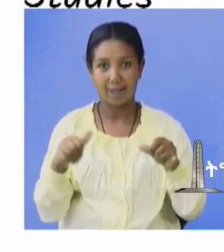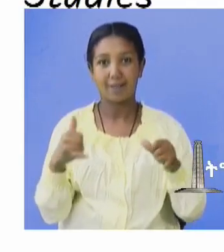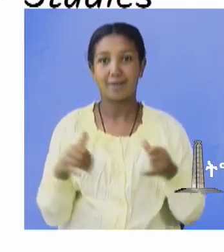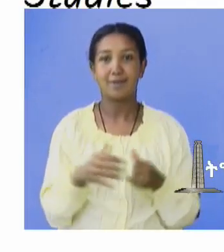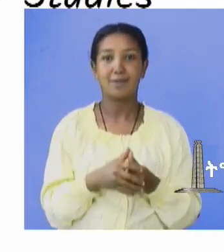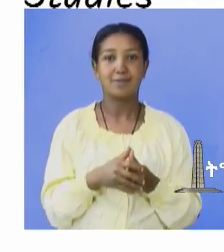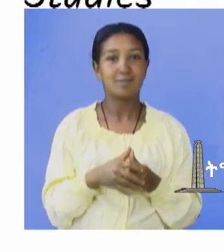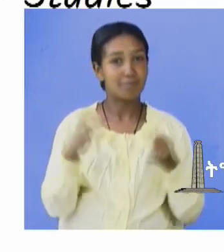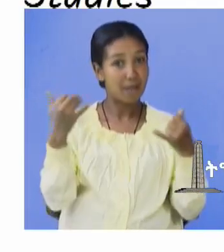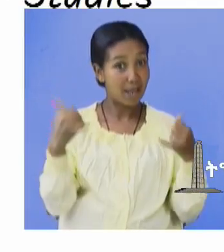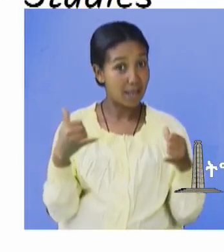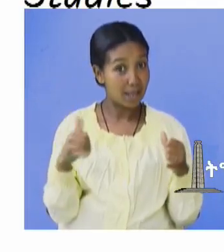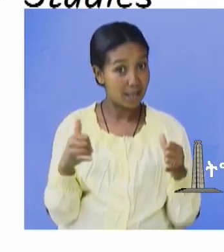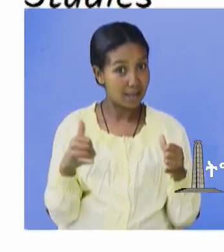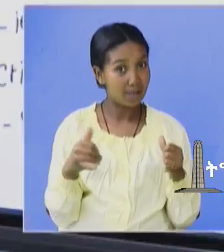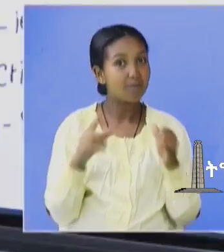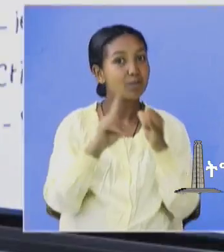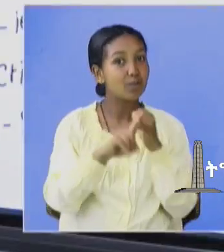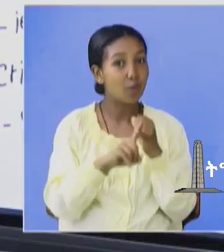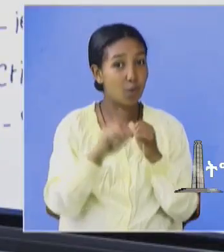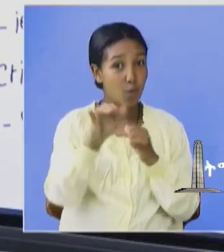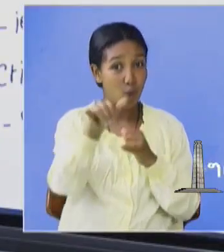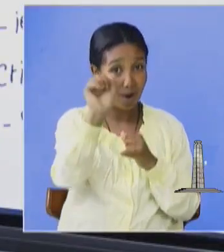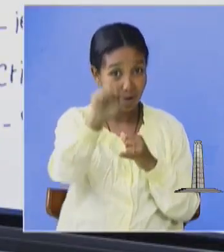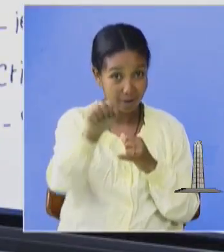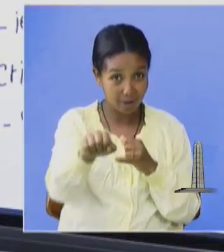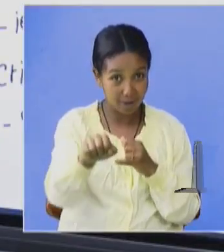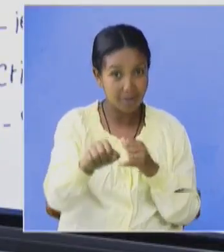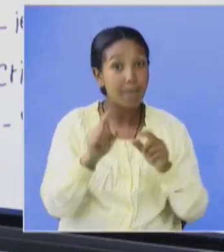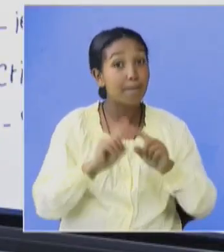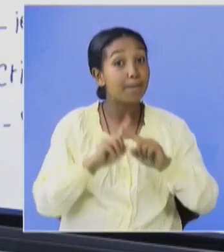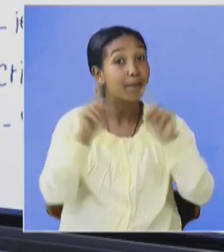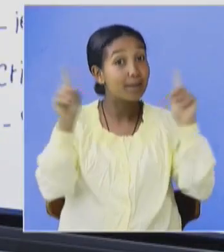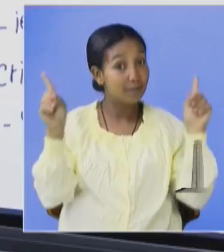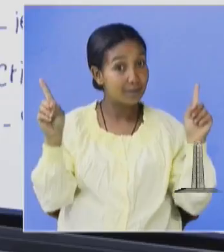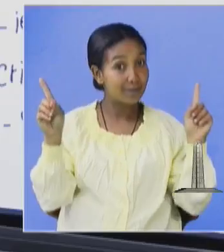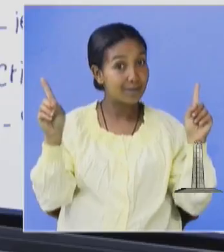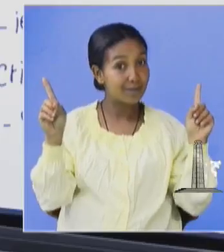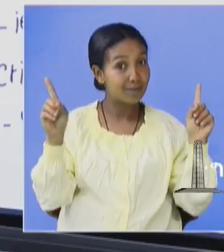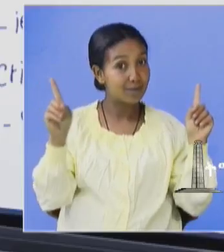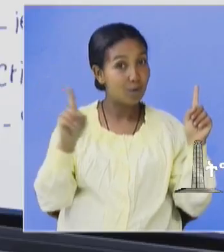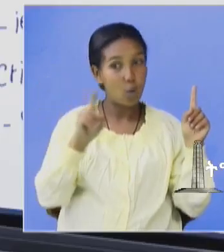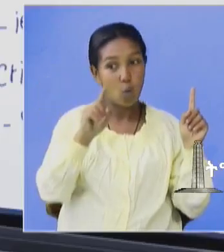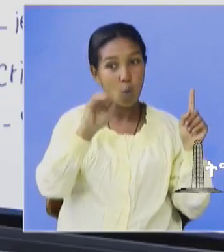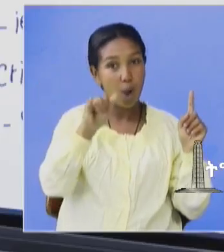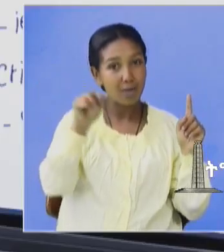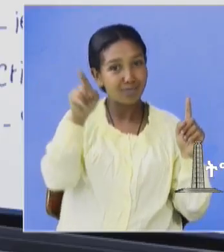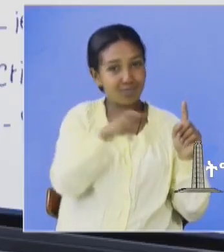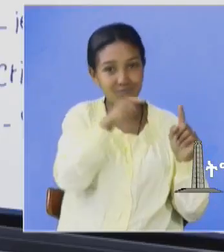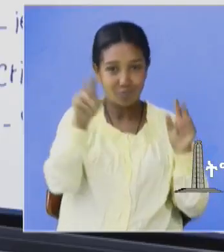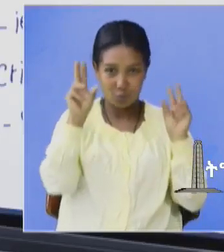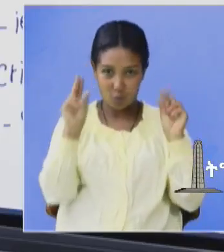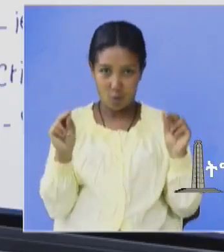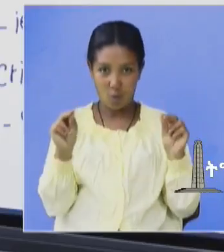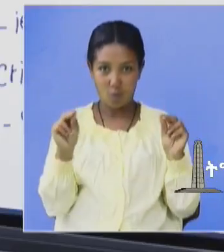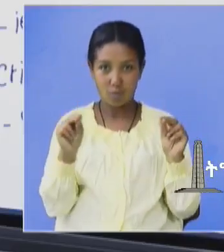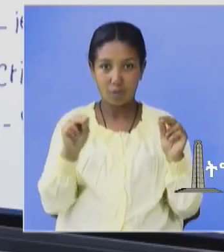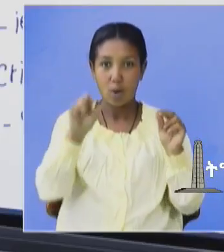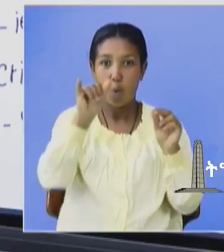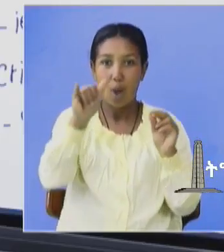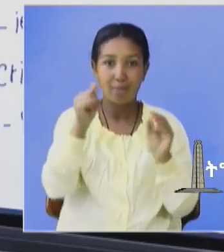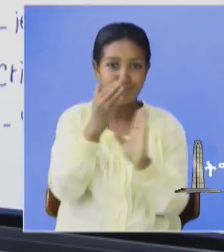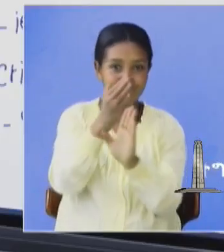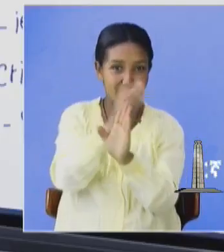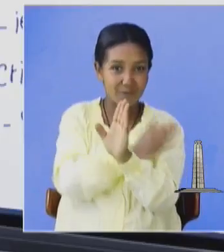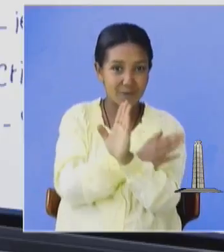yes, of course, ending with y, but we don't cancel y because before y there is